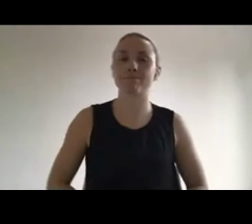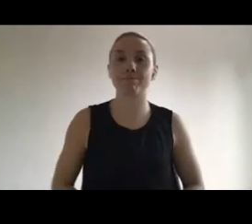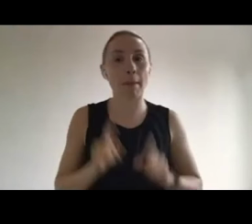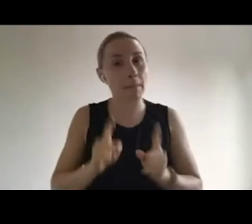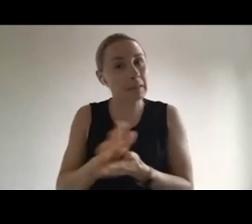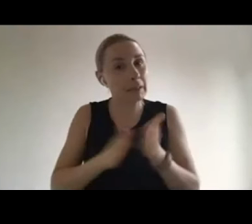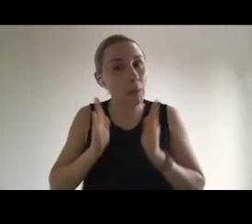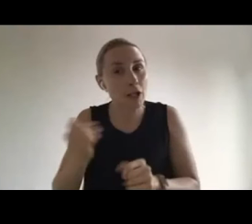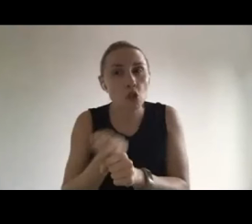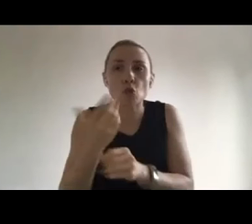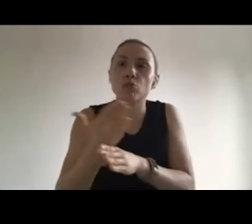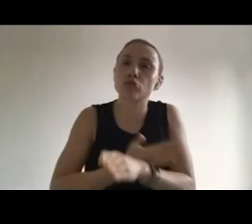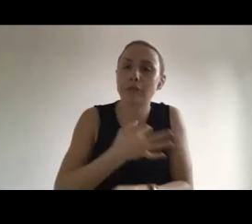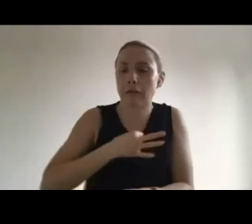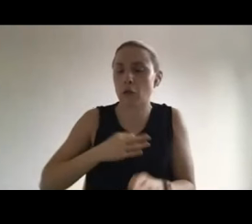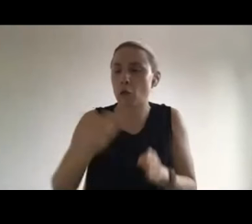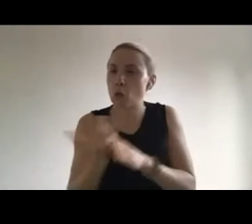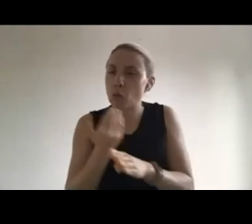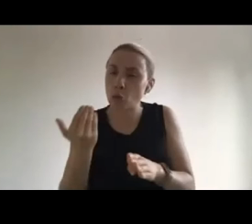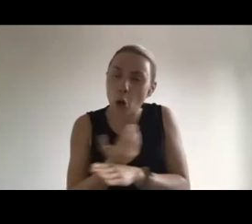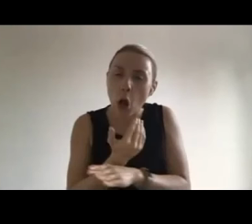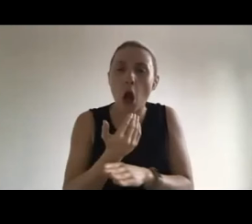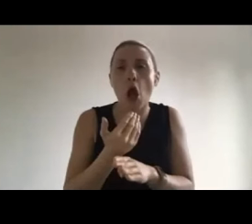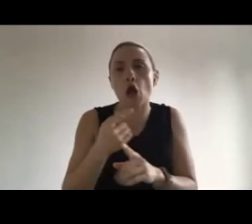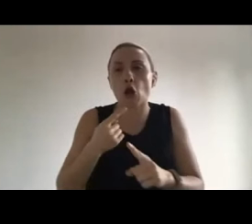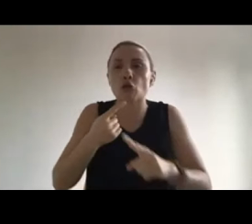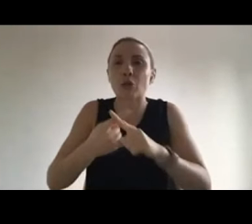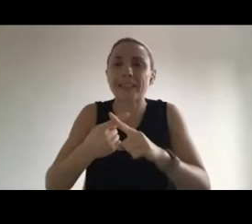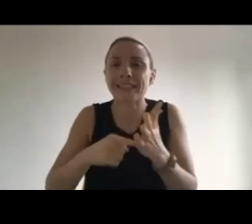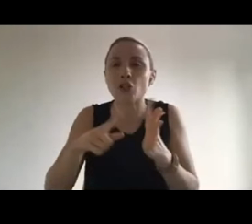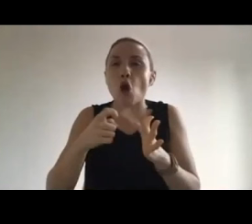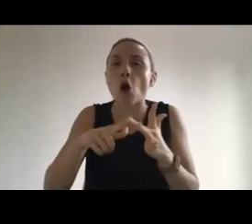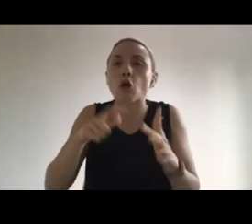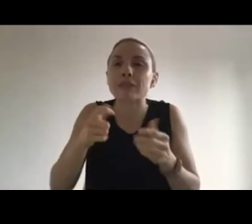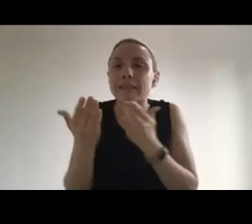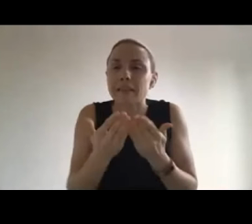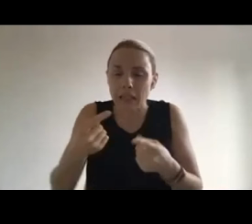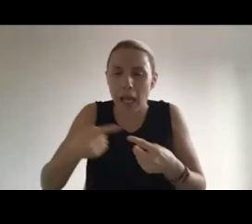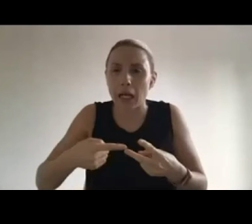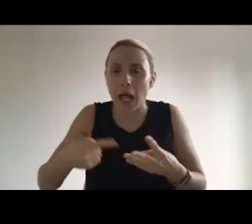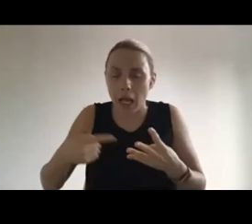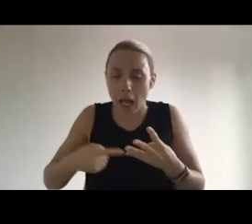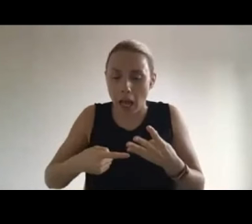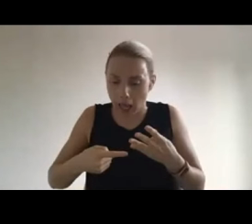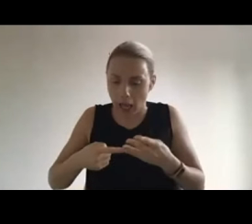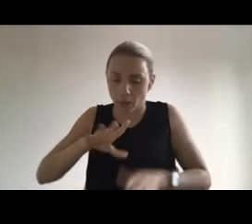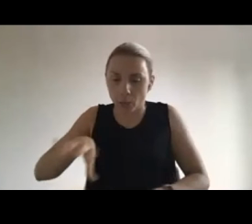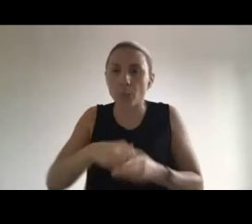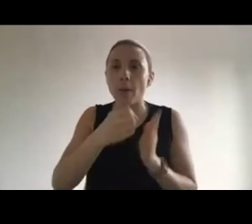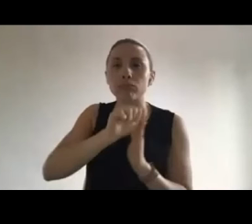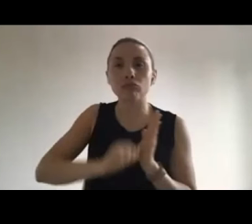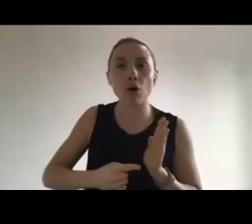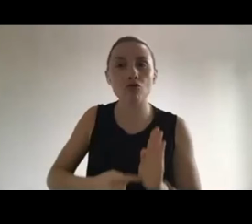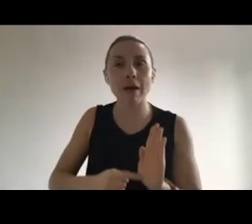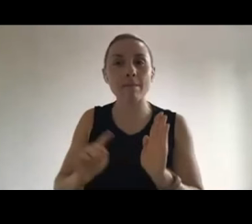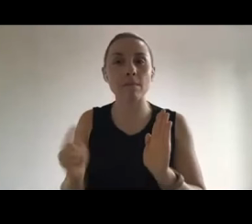formulation, pharmacokinetics, toxicity studies, and we did that all as part of the program. And then when we